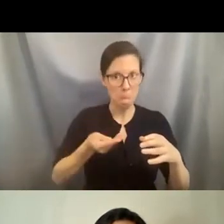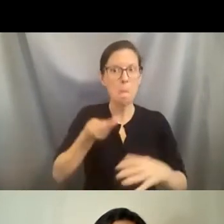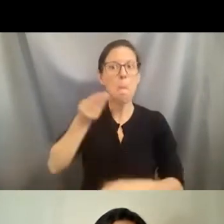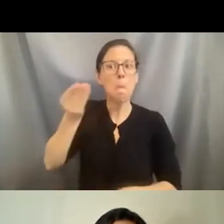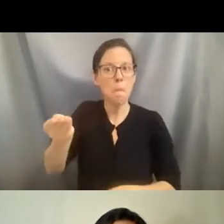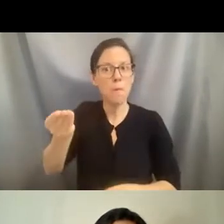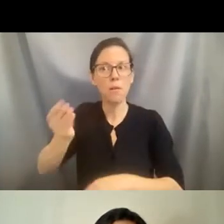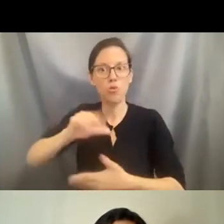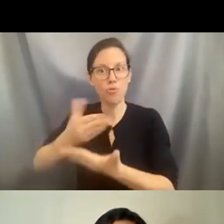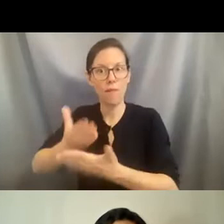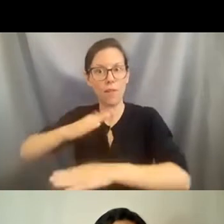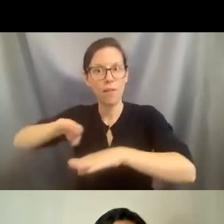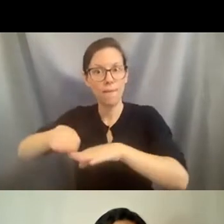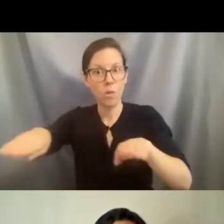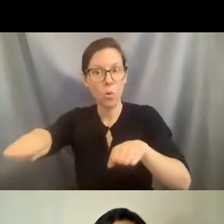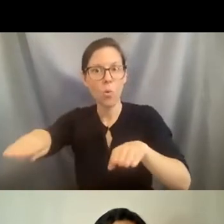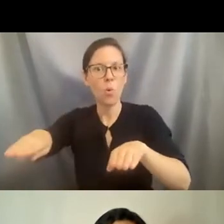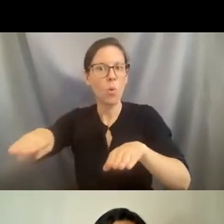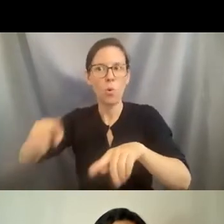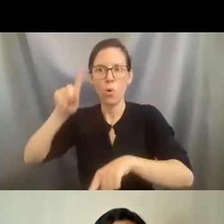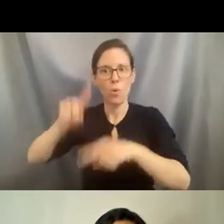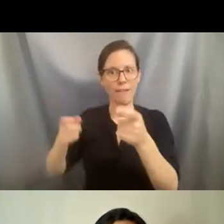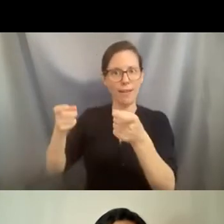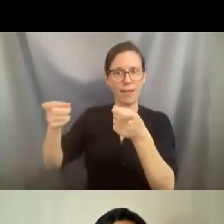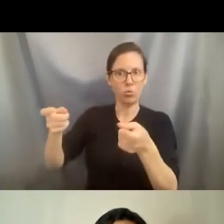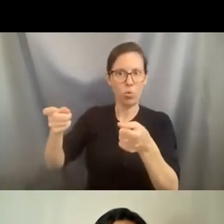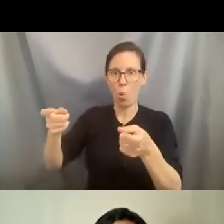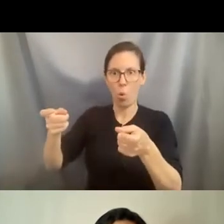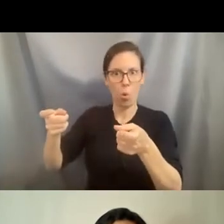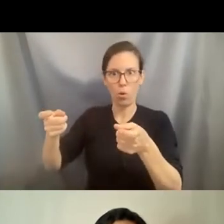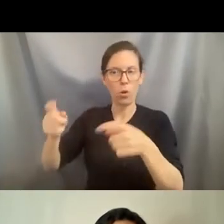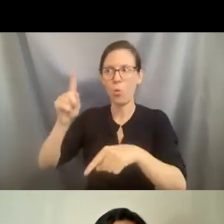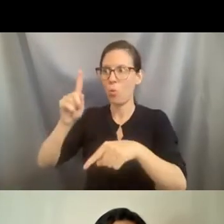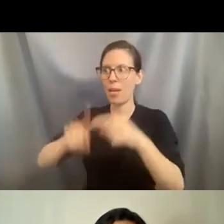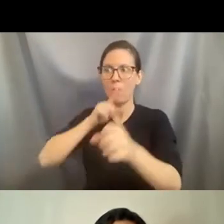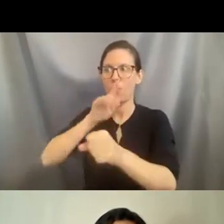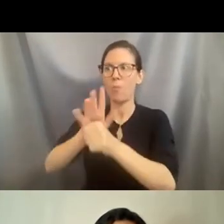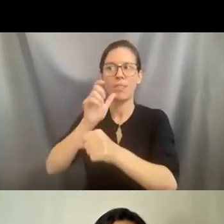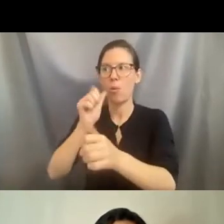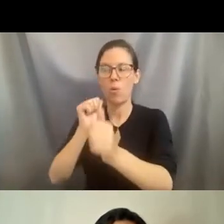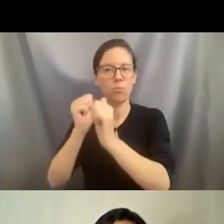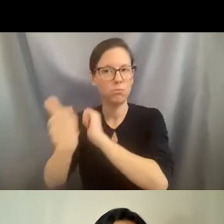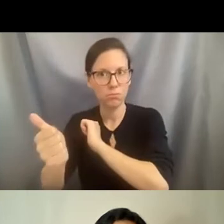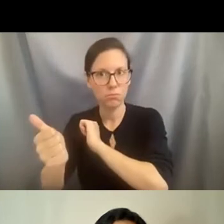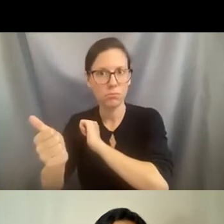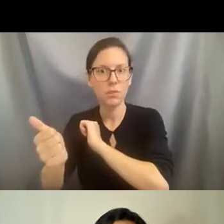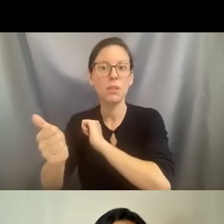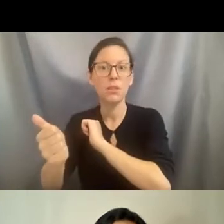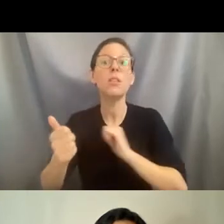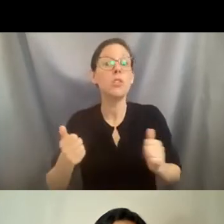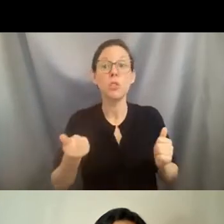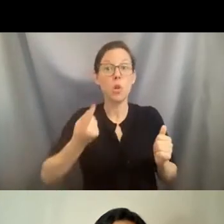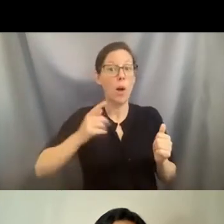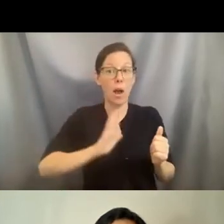that we can keep them from getting off the floor. So our strategy has been to not allow them to get out of